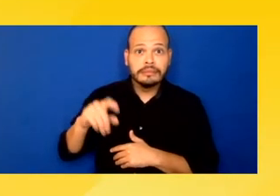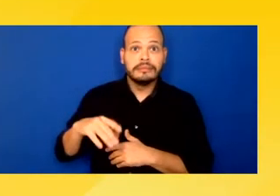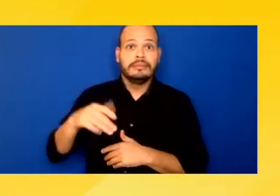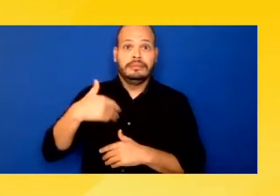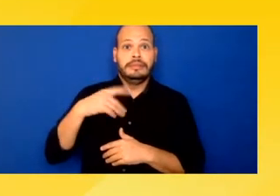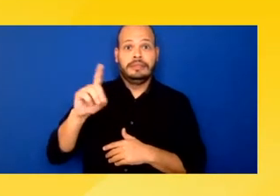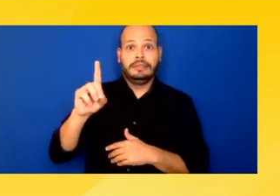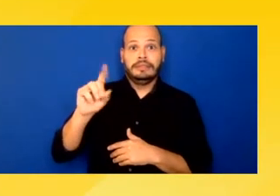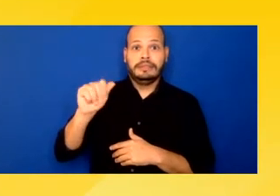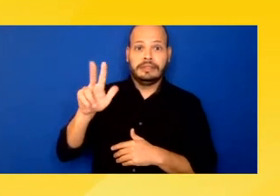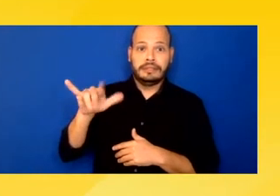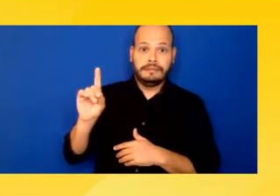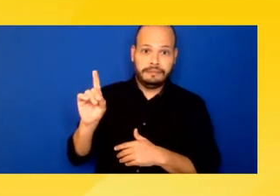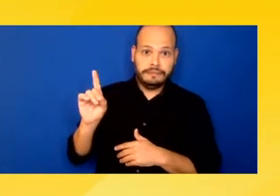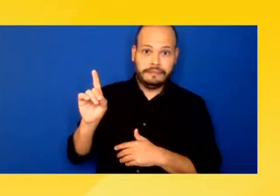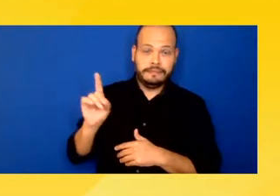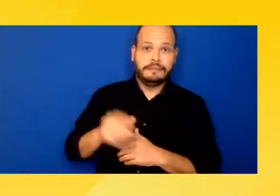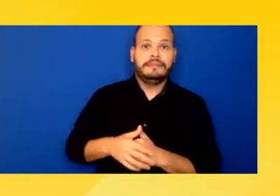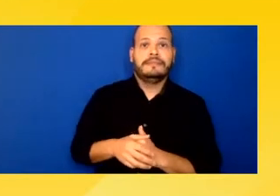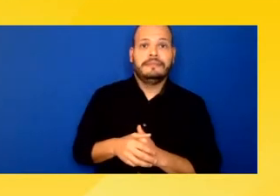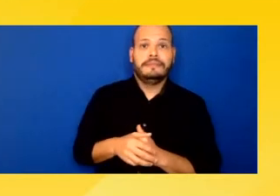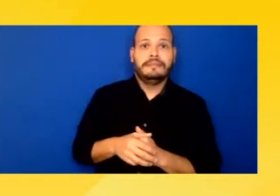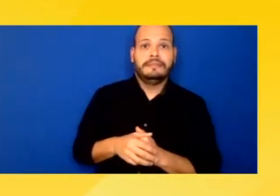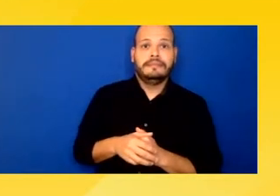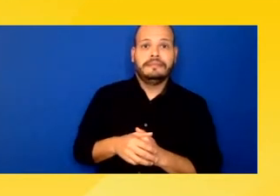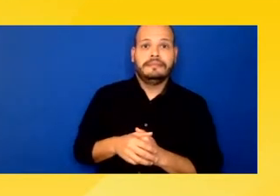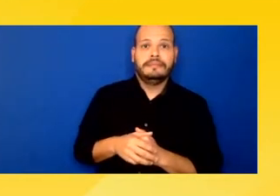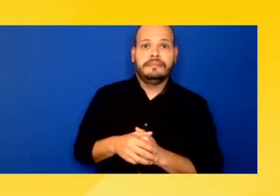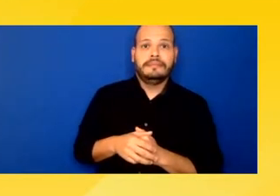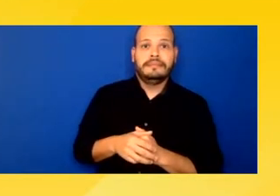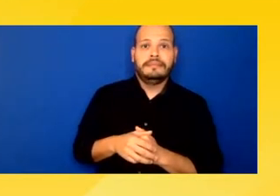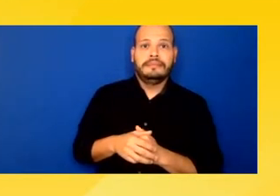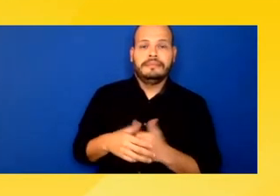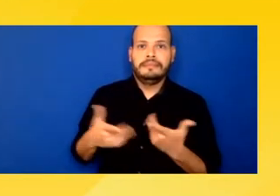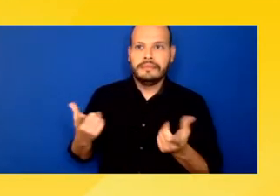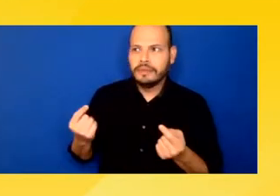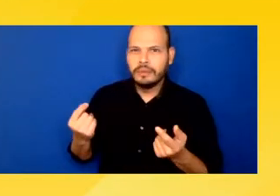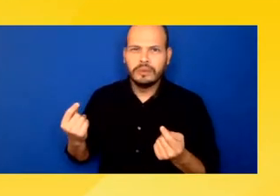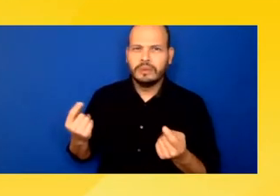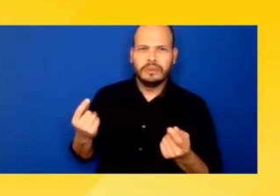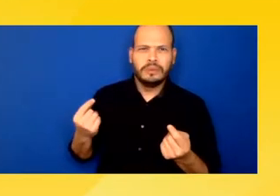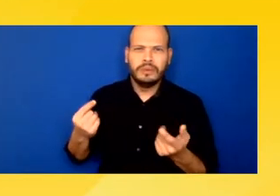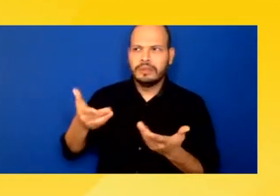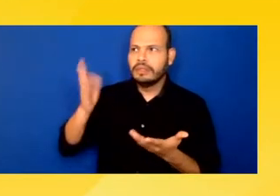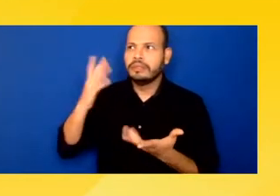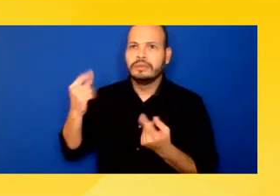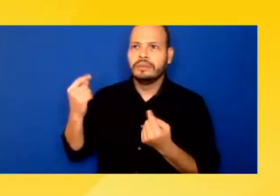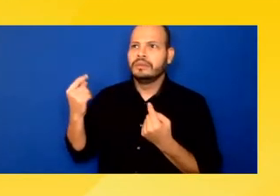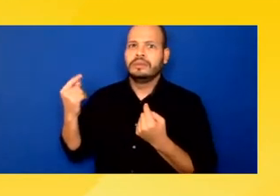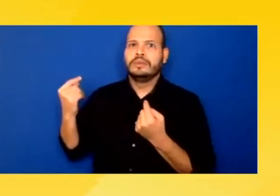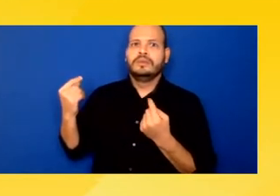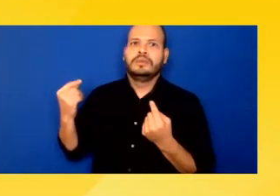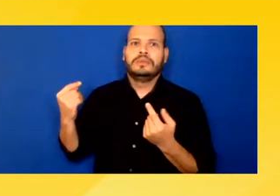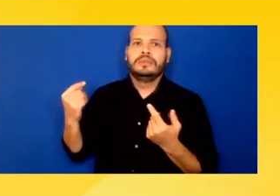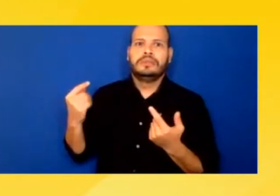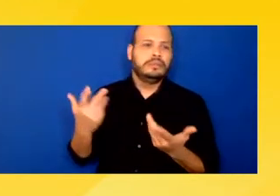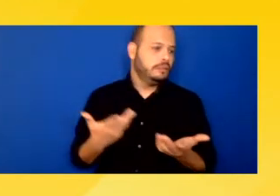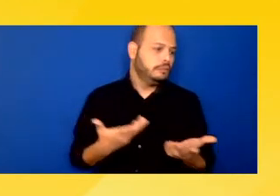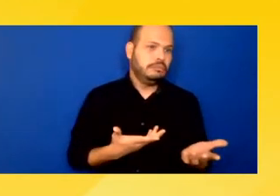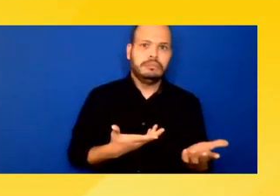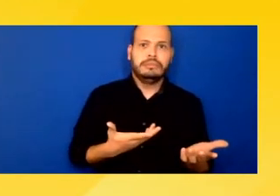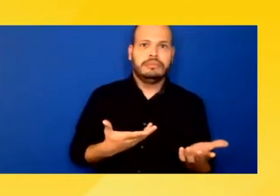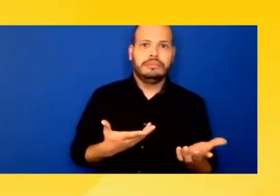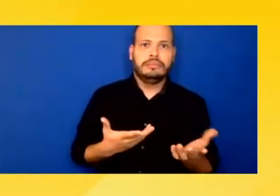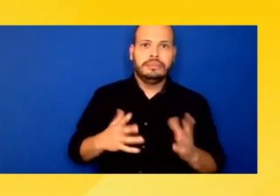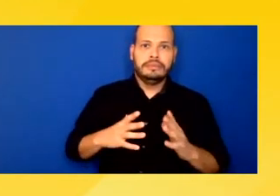it just throw it that's all I need you to do is just thr we don't have to text this we've done a study